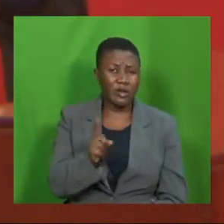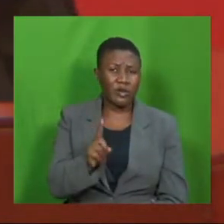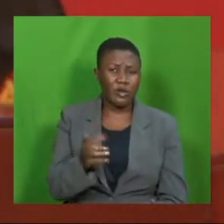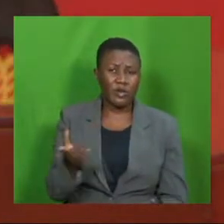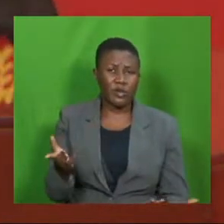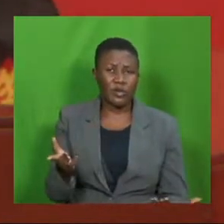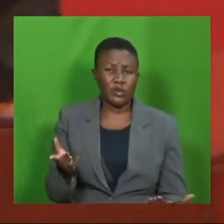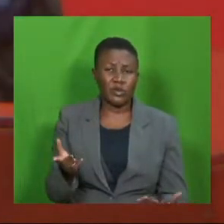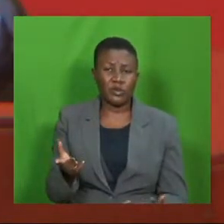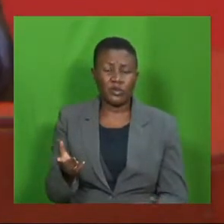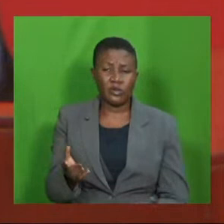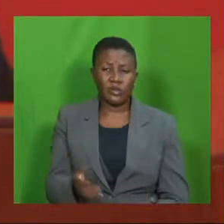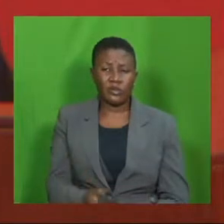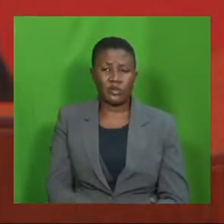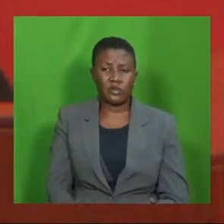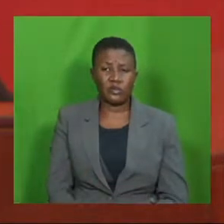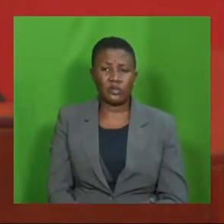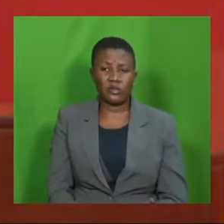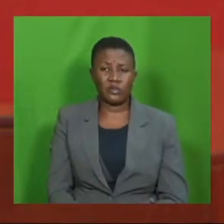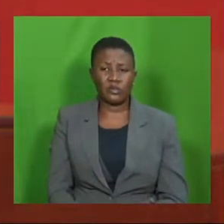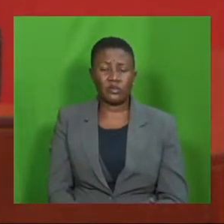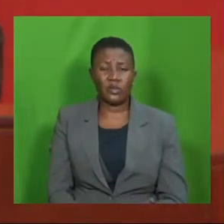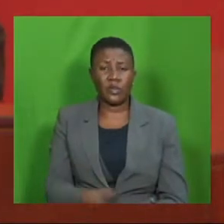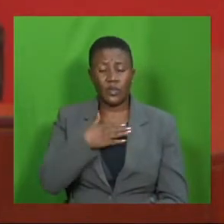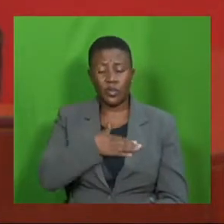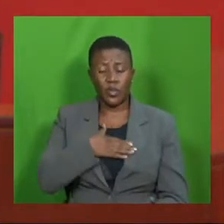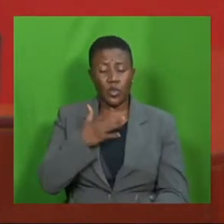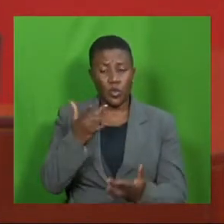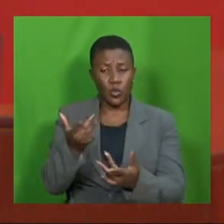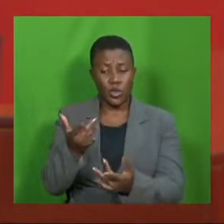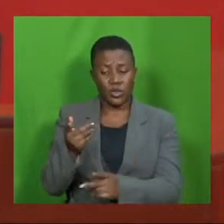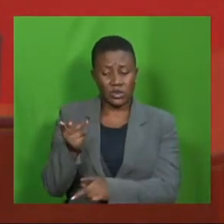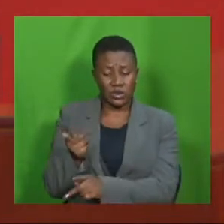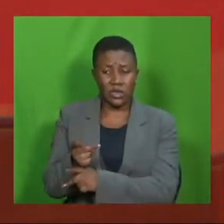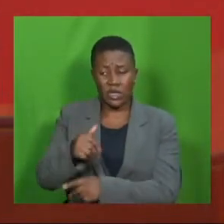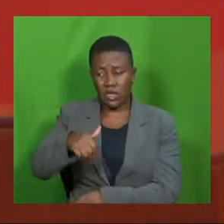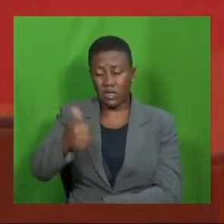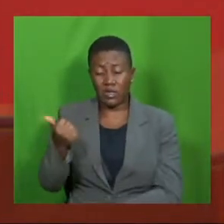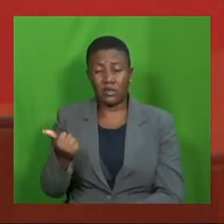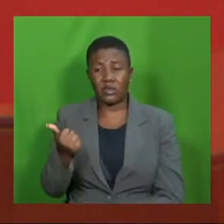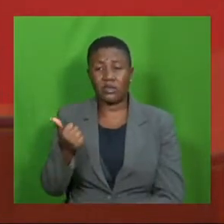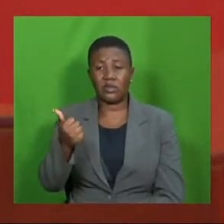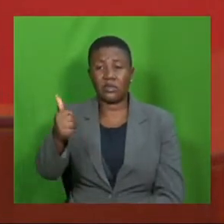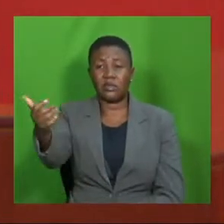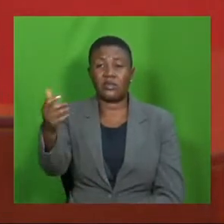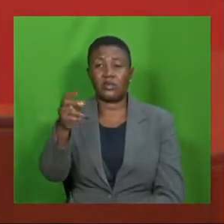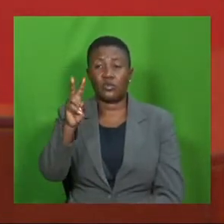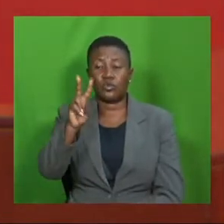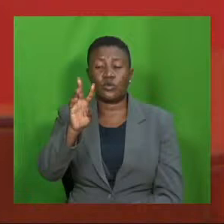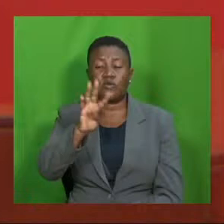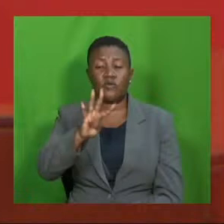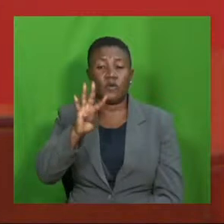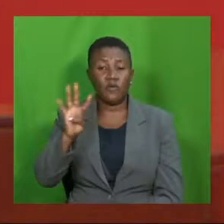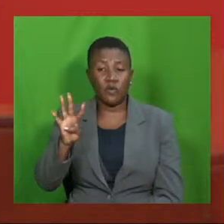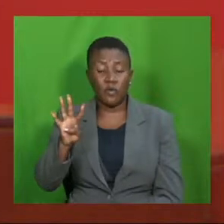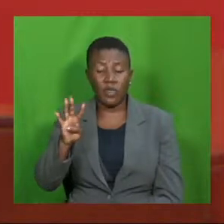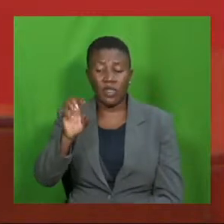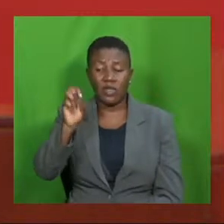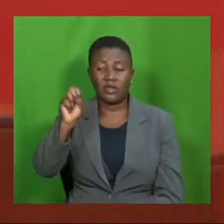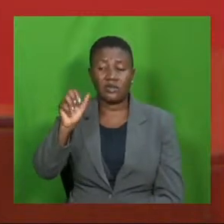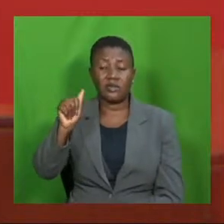Let's wait for her while I go to the others. We'll defer. All right, so 244, the honourable member for Salaga